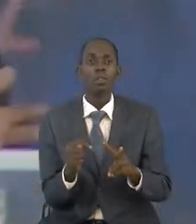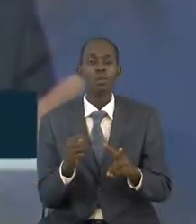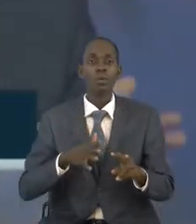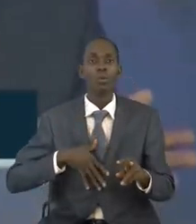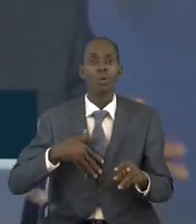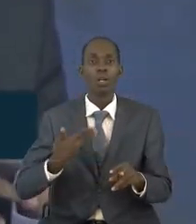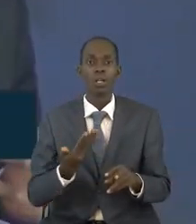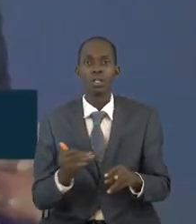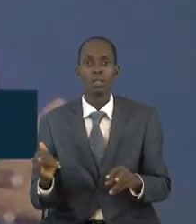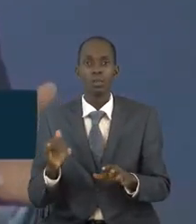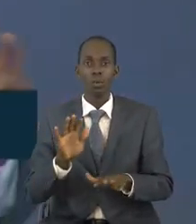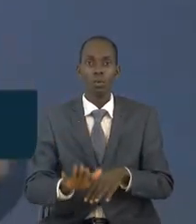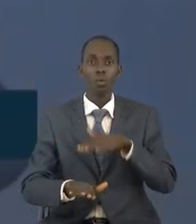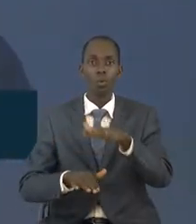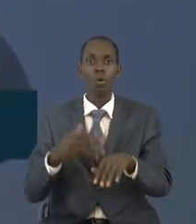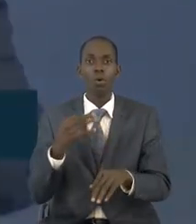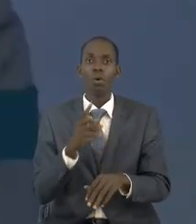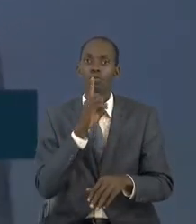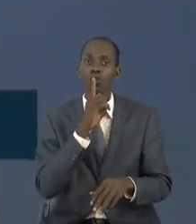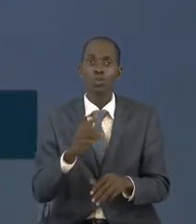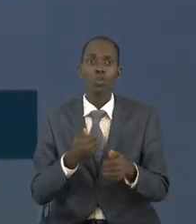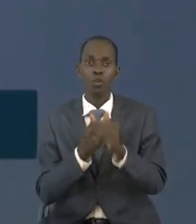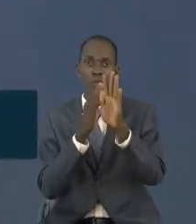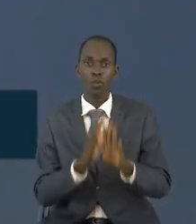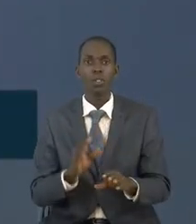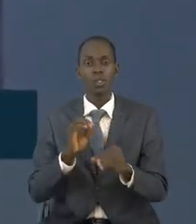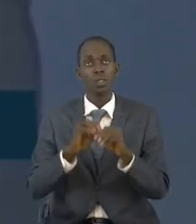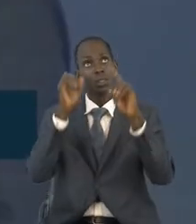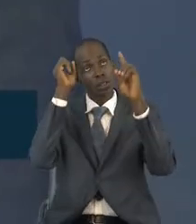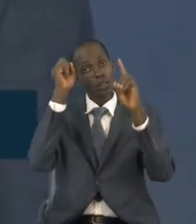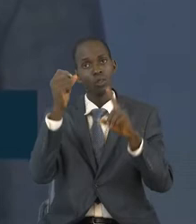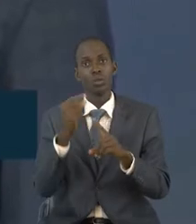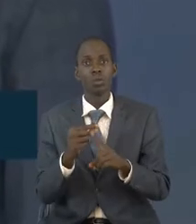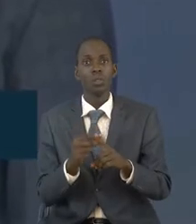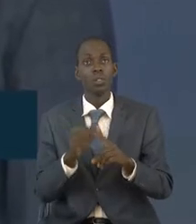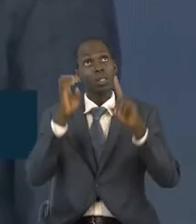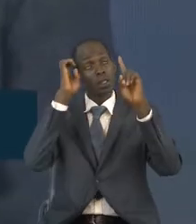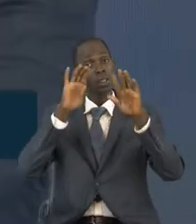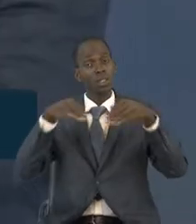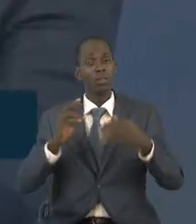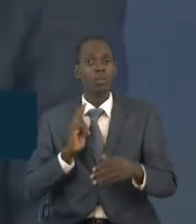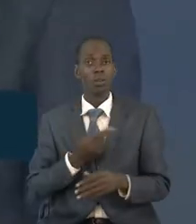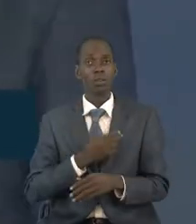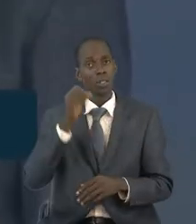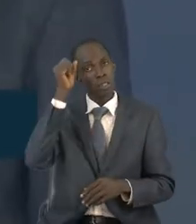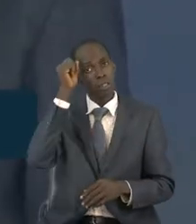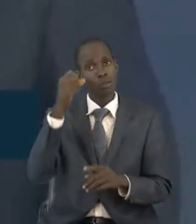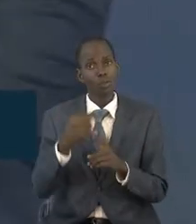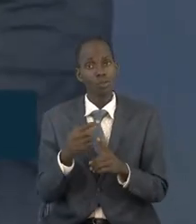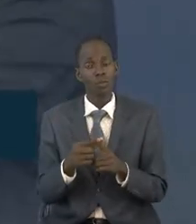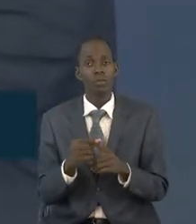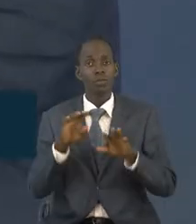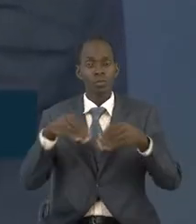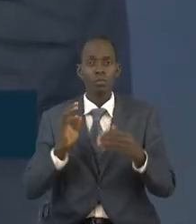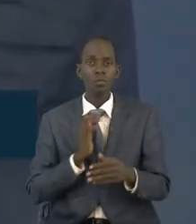true followers in his word. He's giving us his word. He's giving us the map. He's